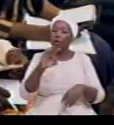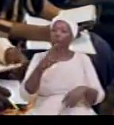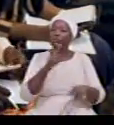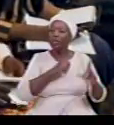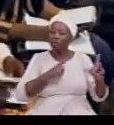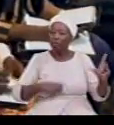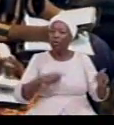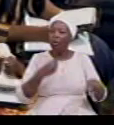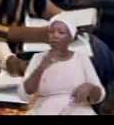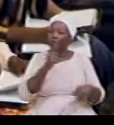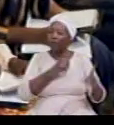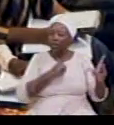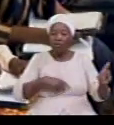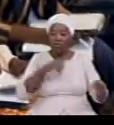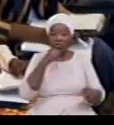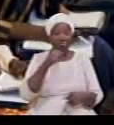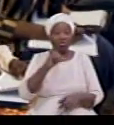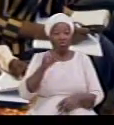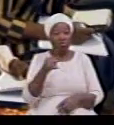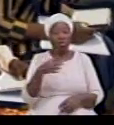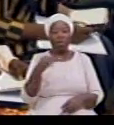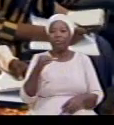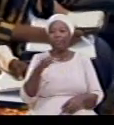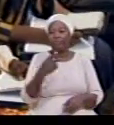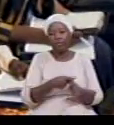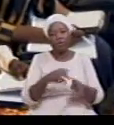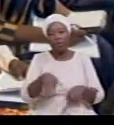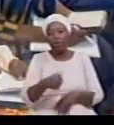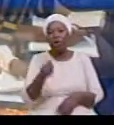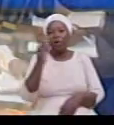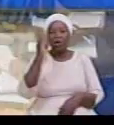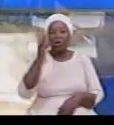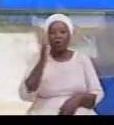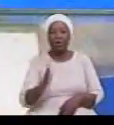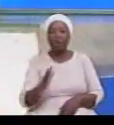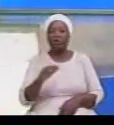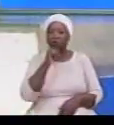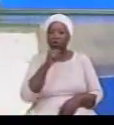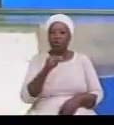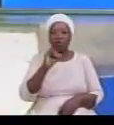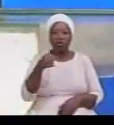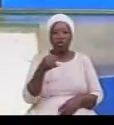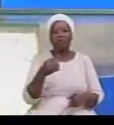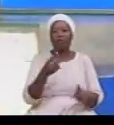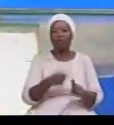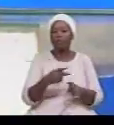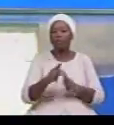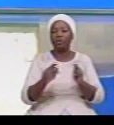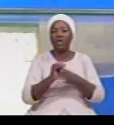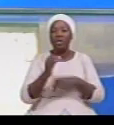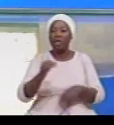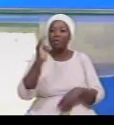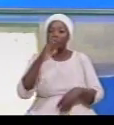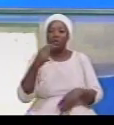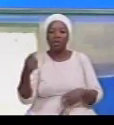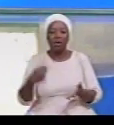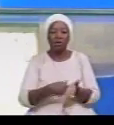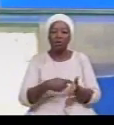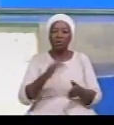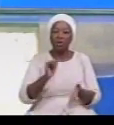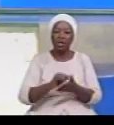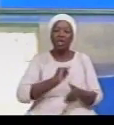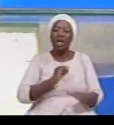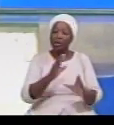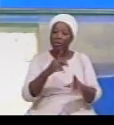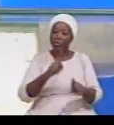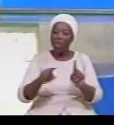of the Lord, not just of the other preachers, not just of the people that are proclaiming the gospel. I received this of the